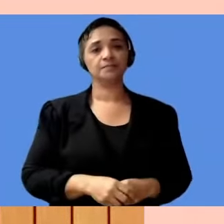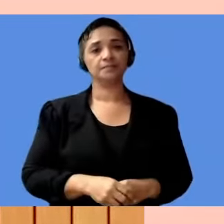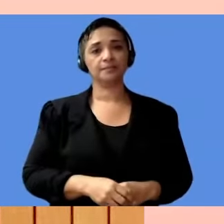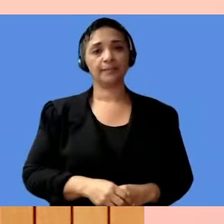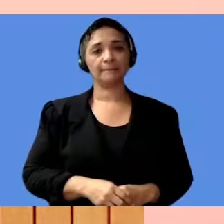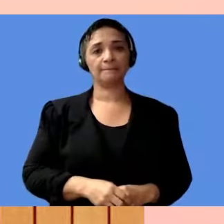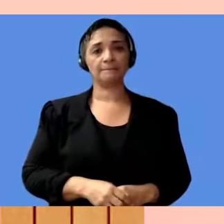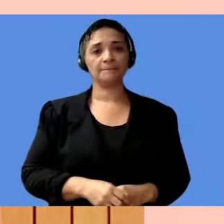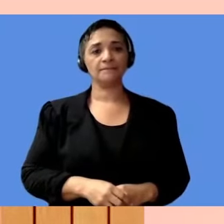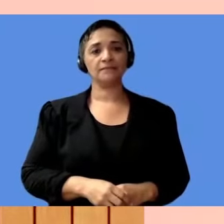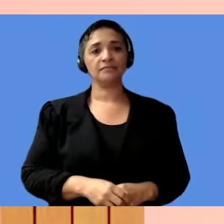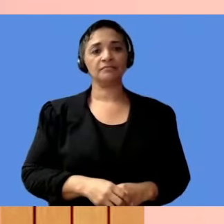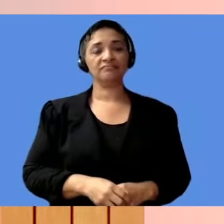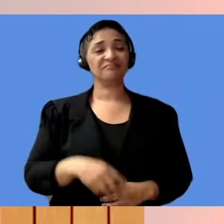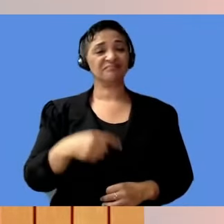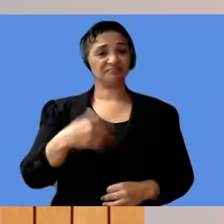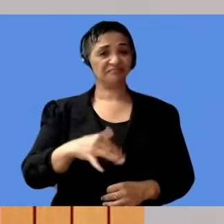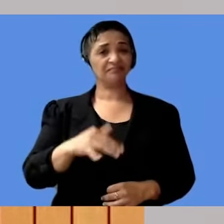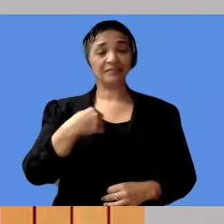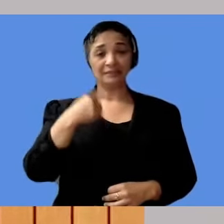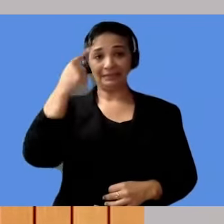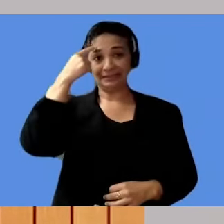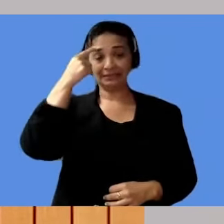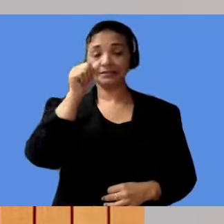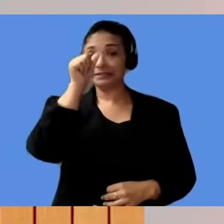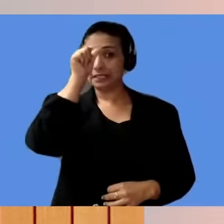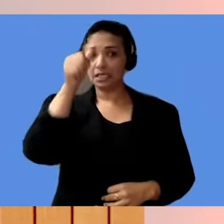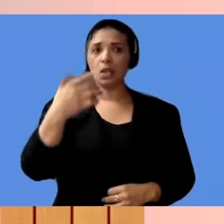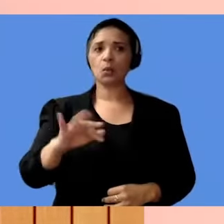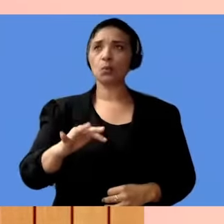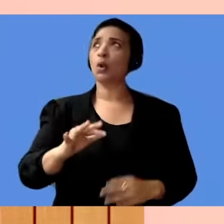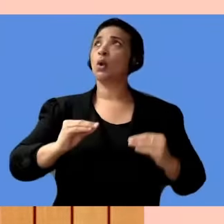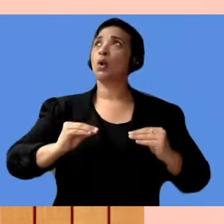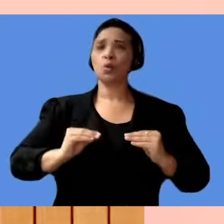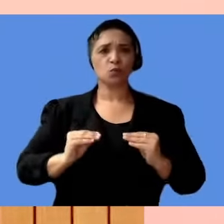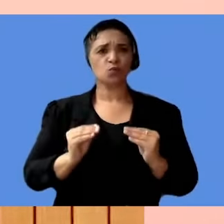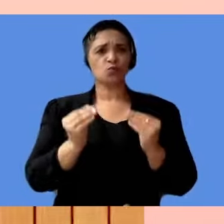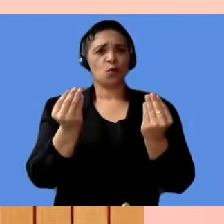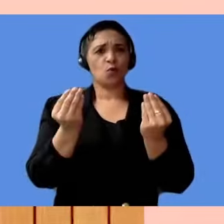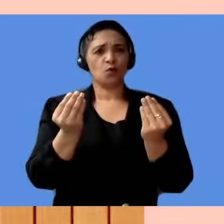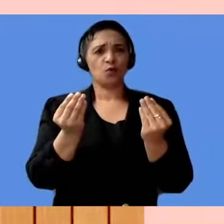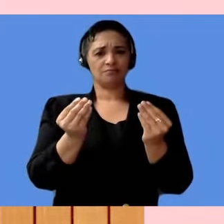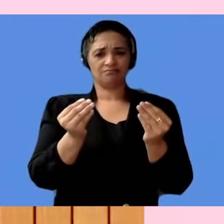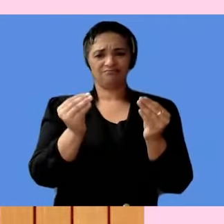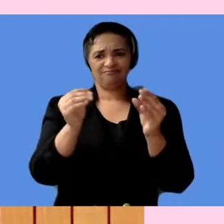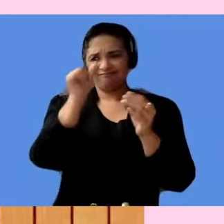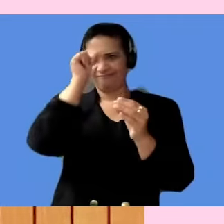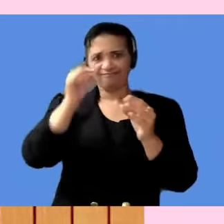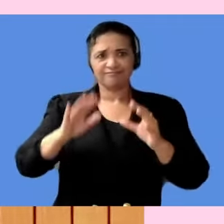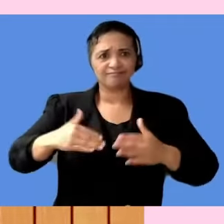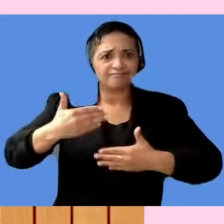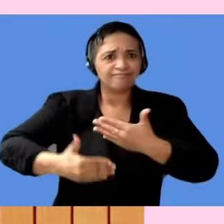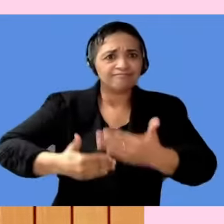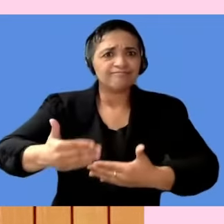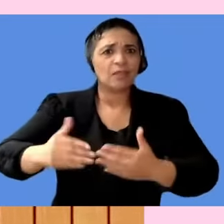And I think India is a young country and it has a lot of potential, and it's really moving fast. And in one of the first country to